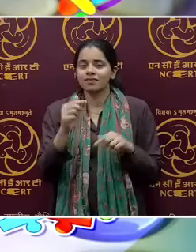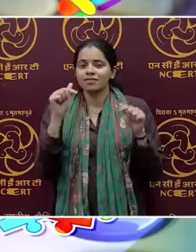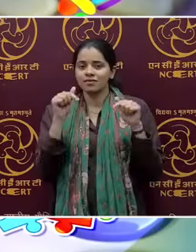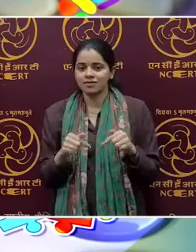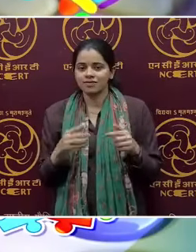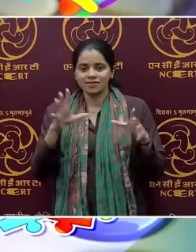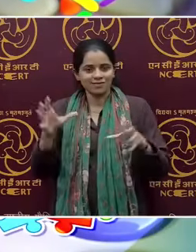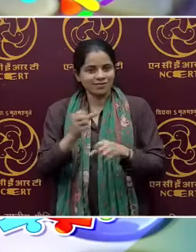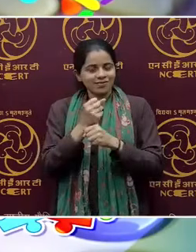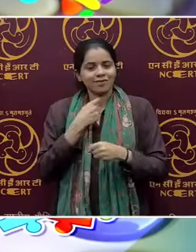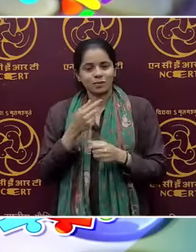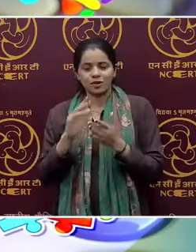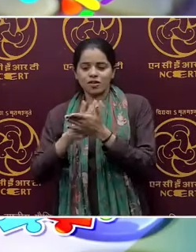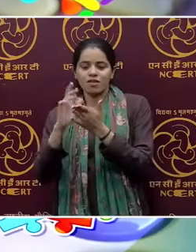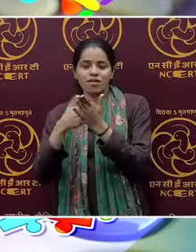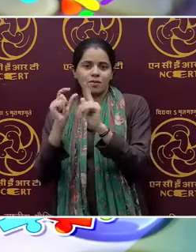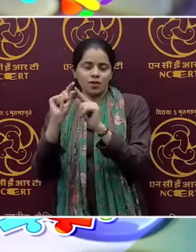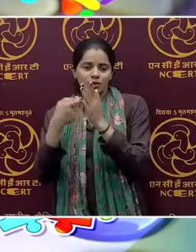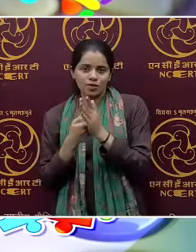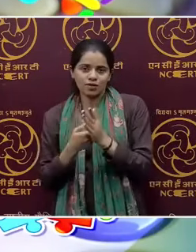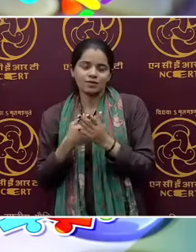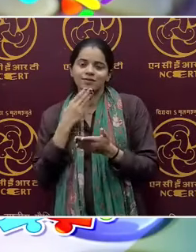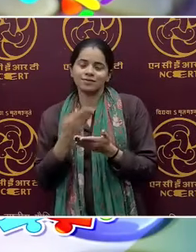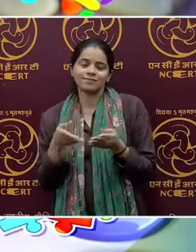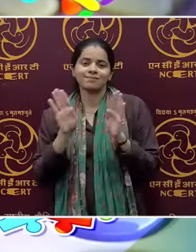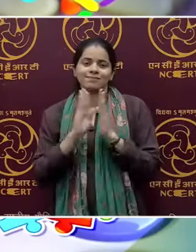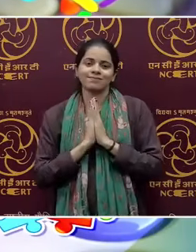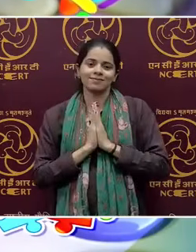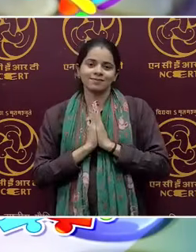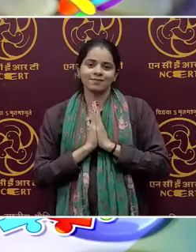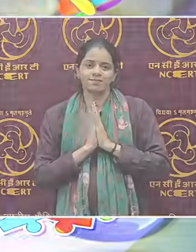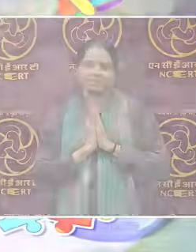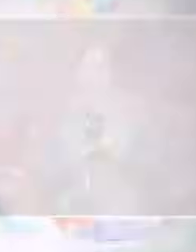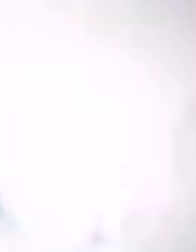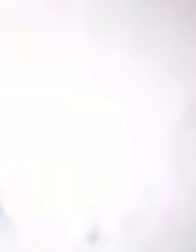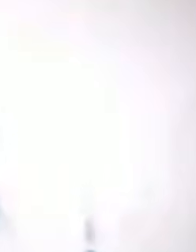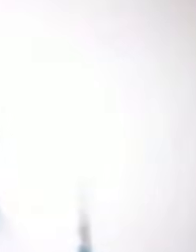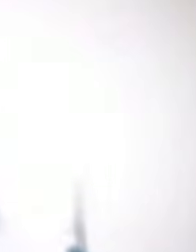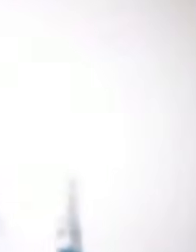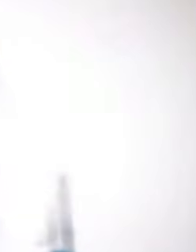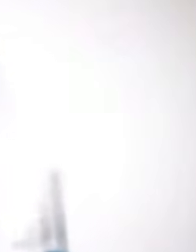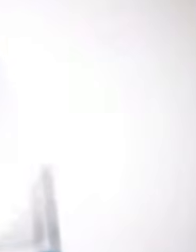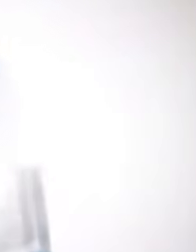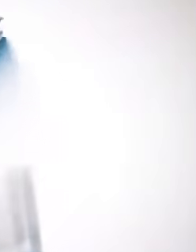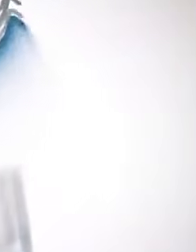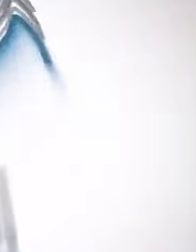this, it's a wrap. This is me, Harpreet Kaur, signing off. Namaskar.